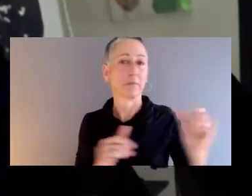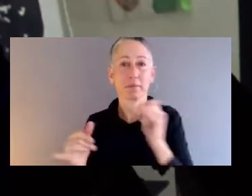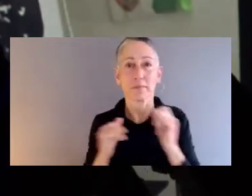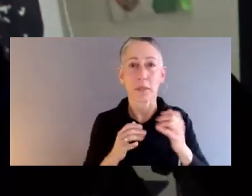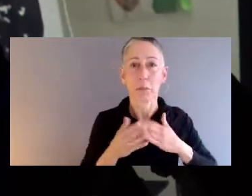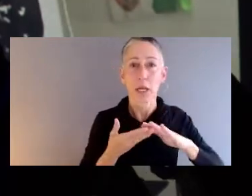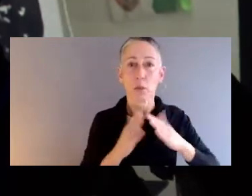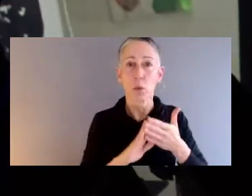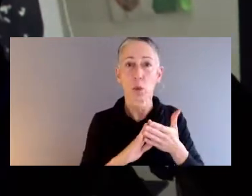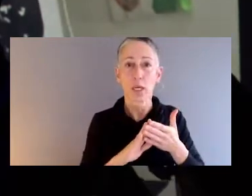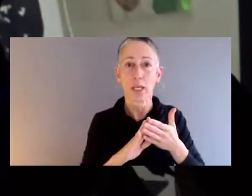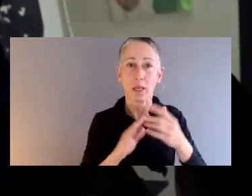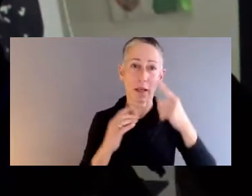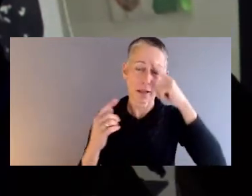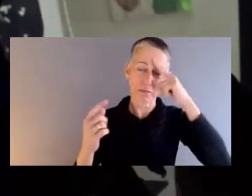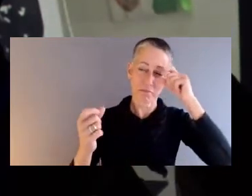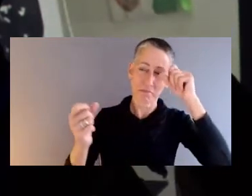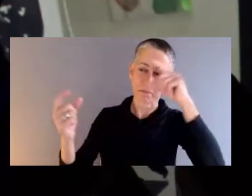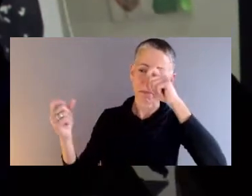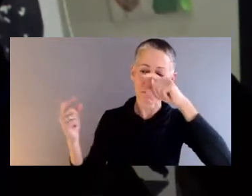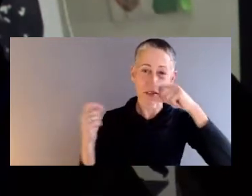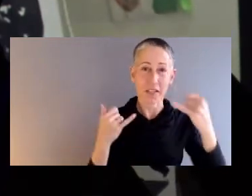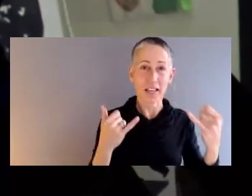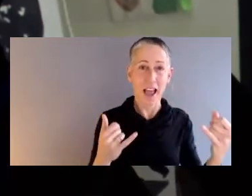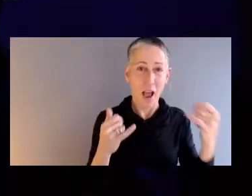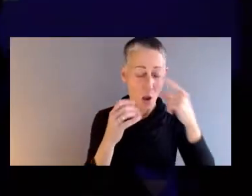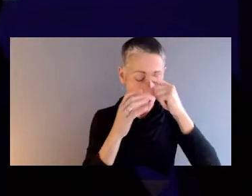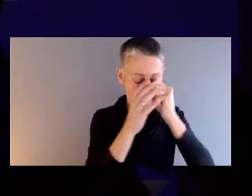people grow who share that vision.